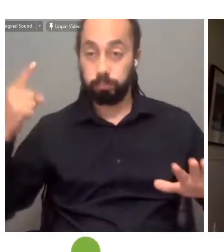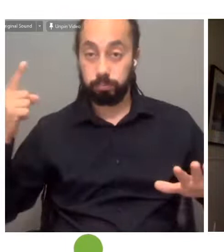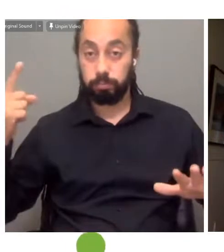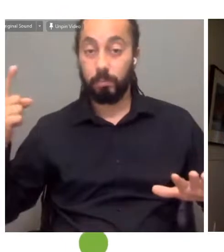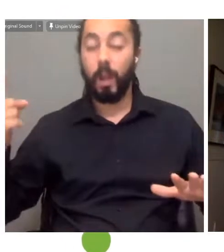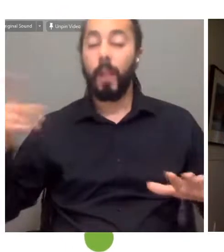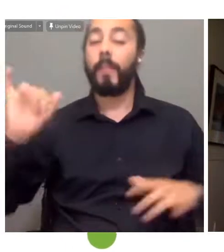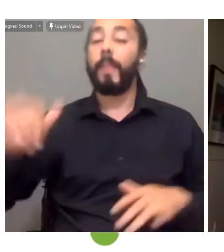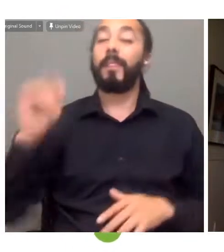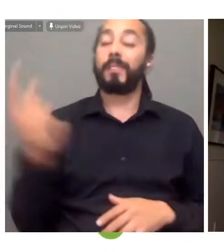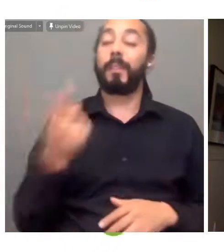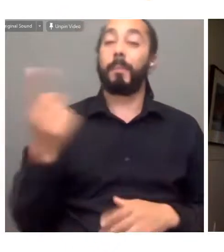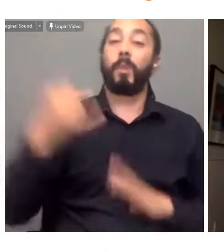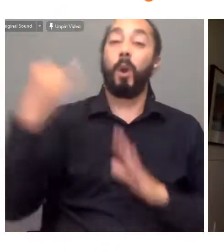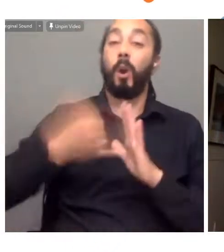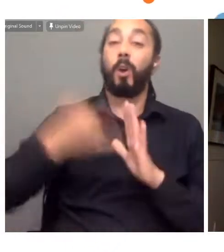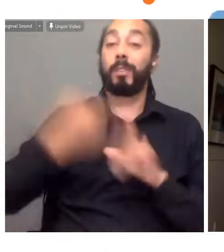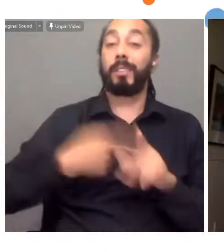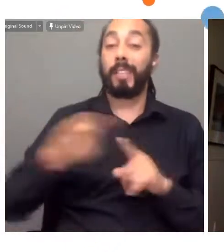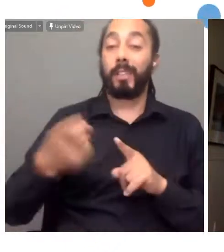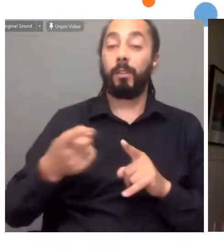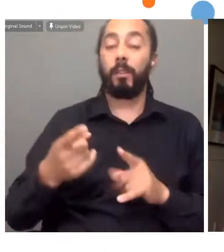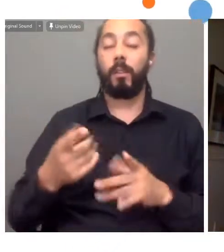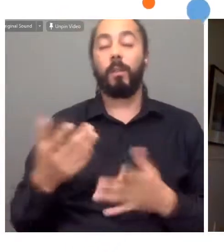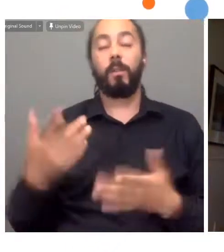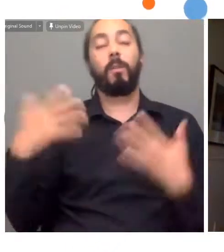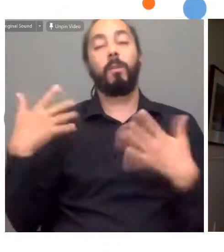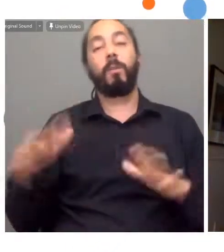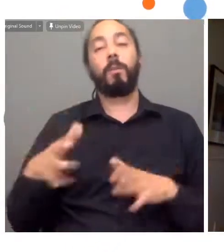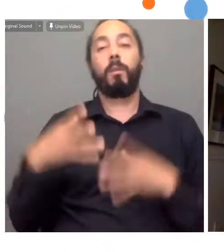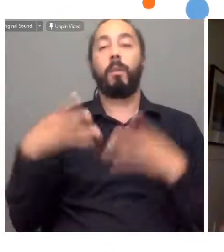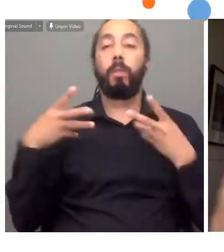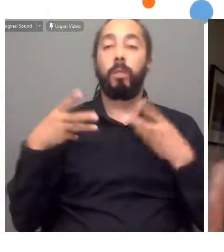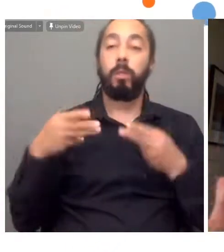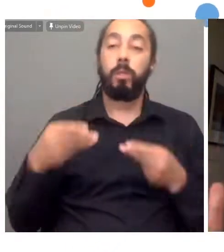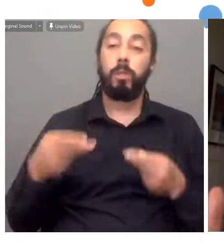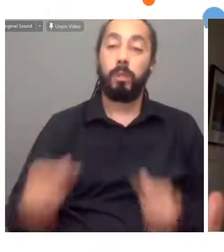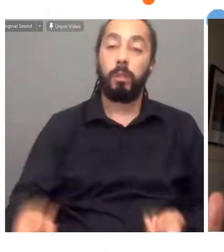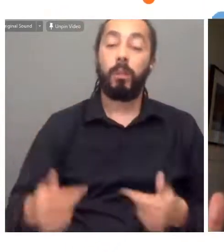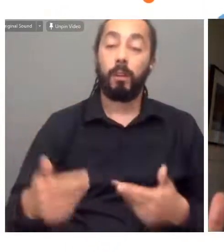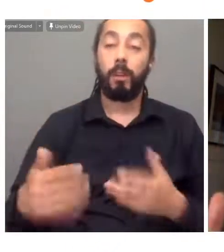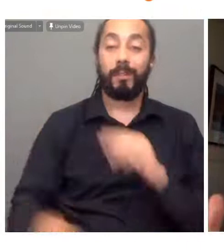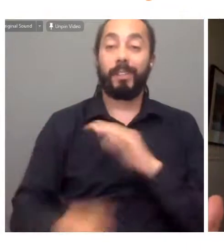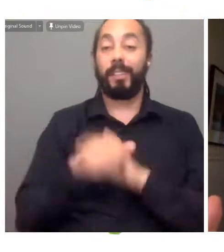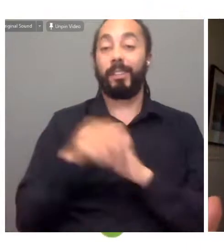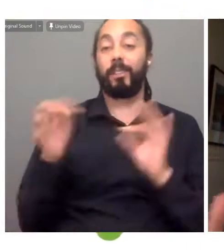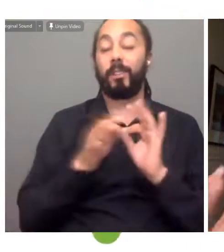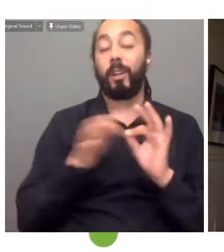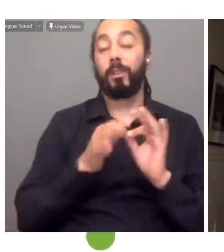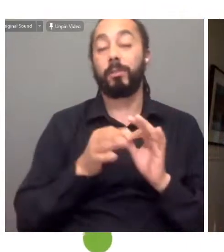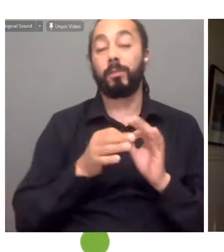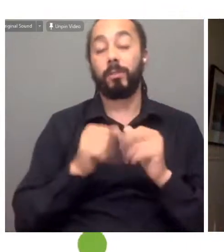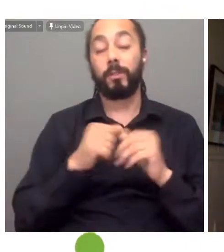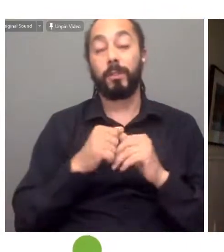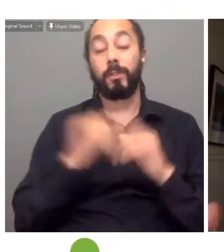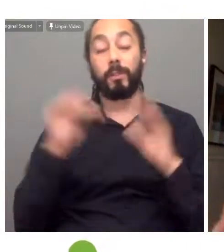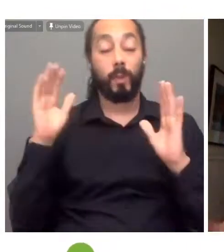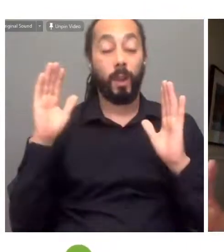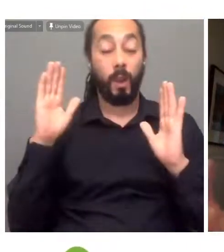all the time, along with other sectors, and that I hope that has a place in people's in